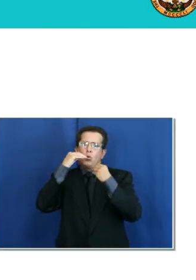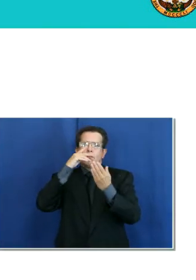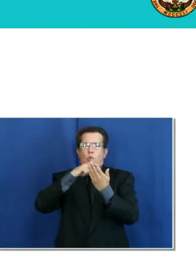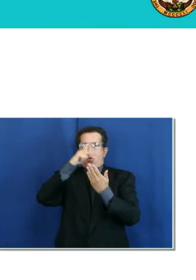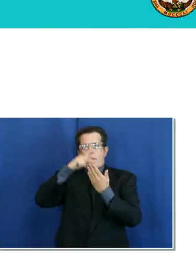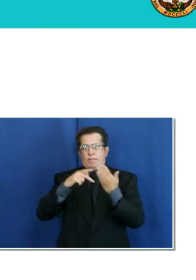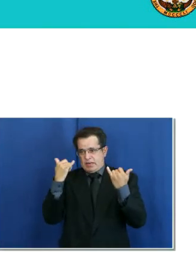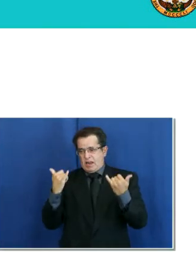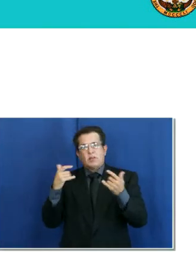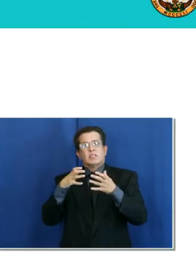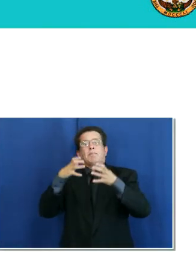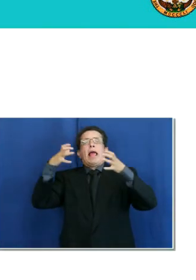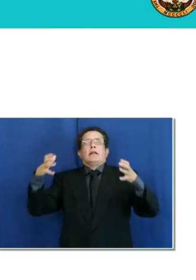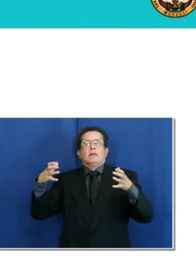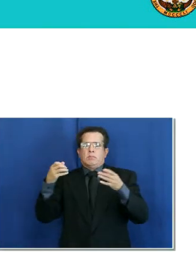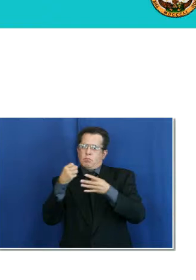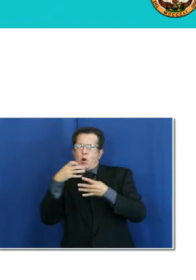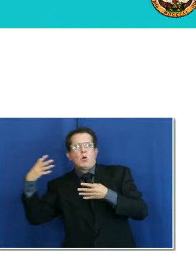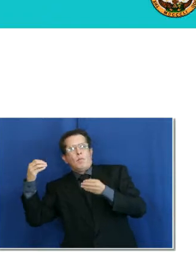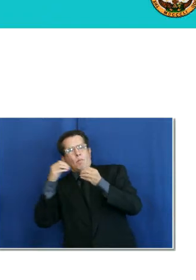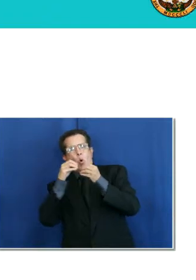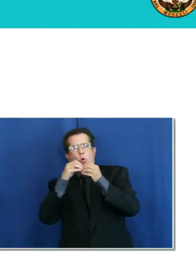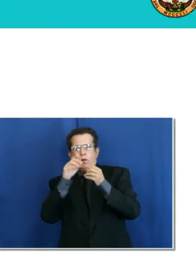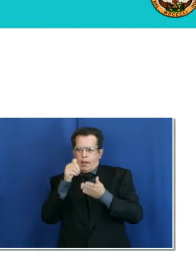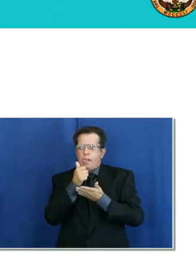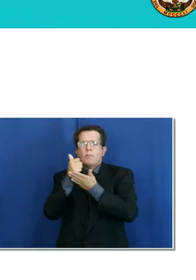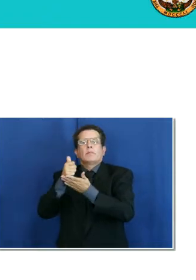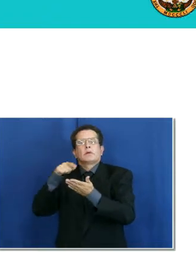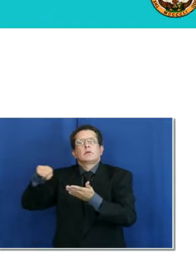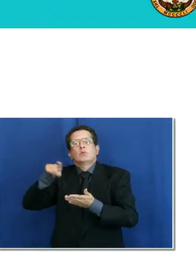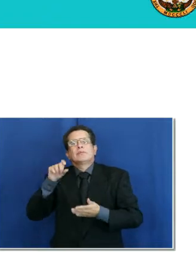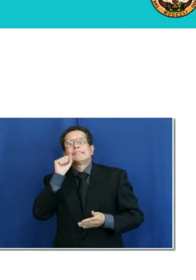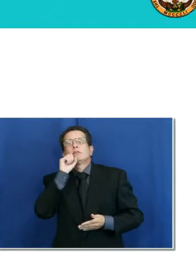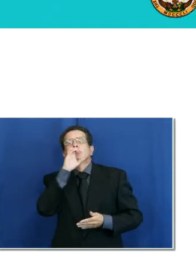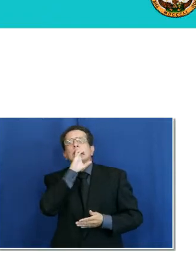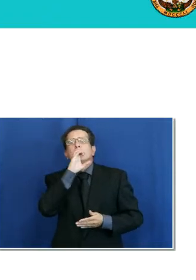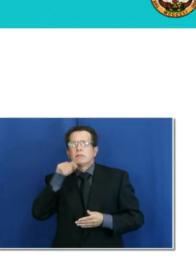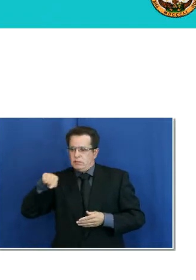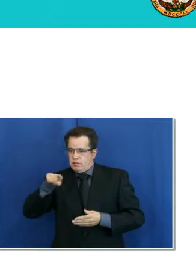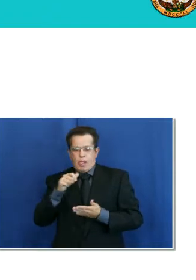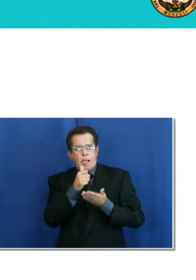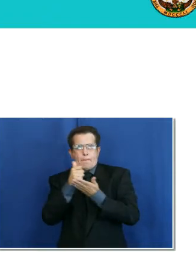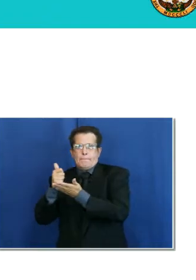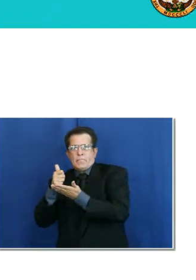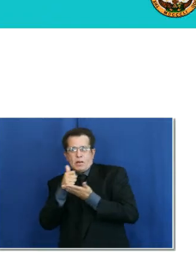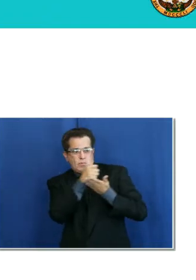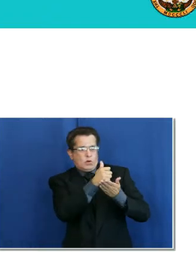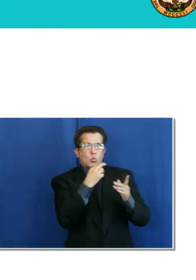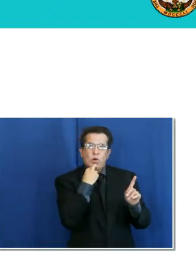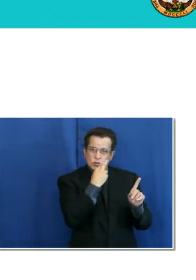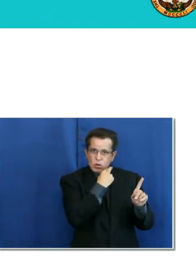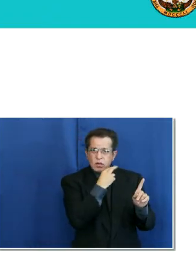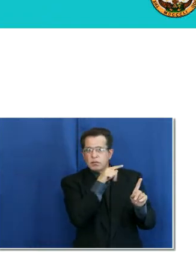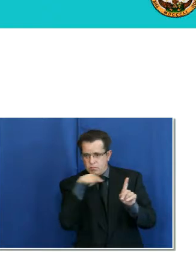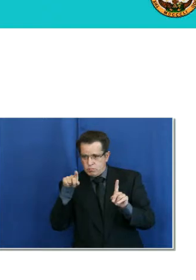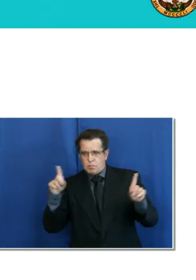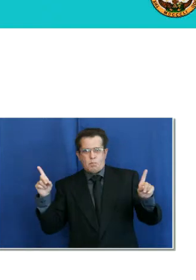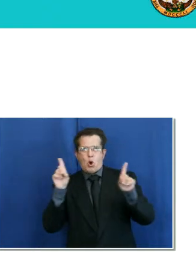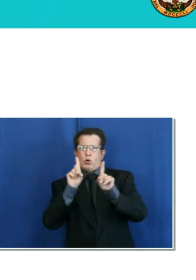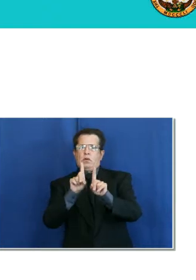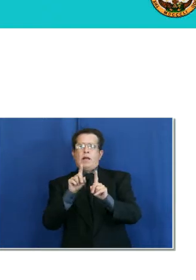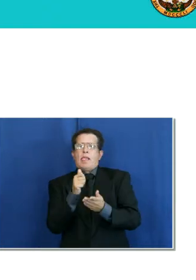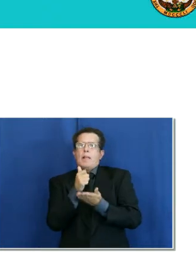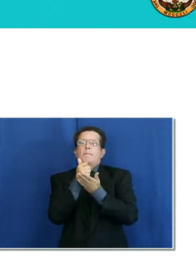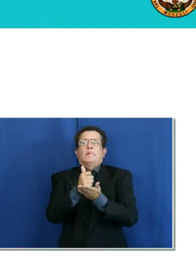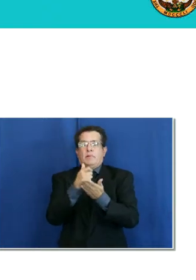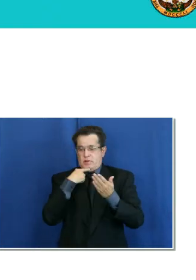local restaurants to provide daily meals to our vulnerable seniors. I'm happy to announce that as of today,